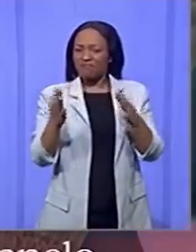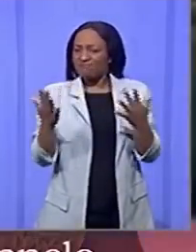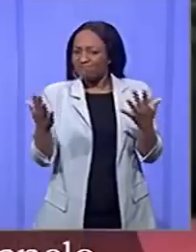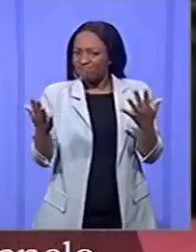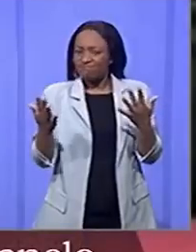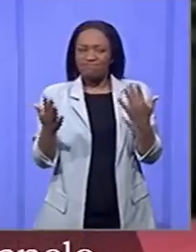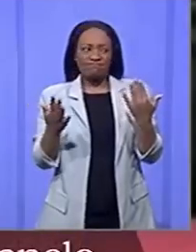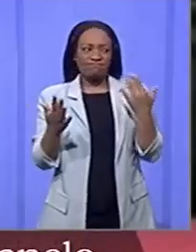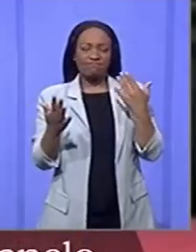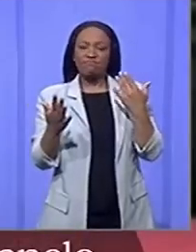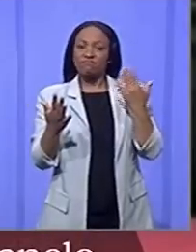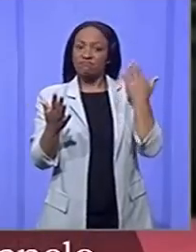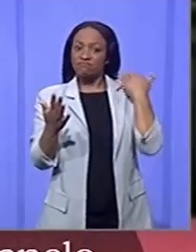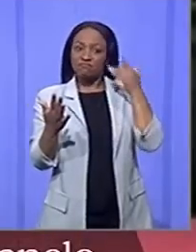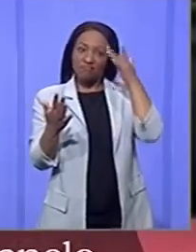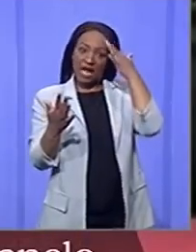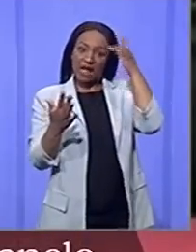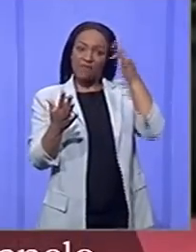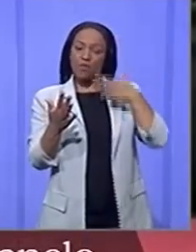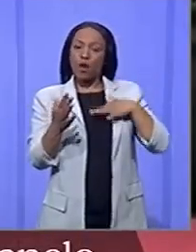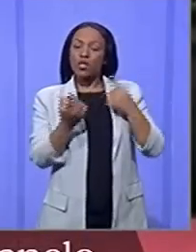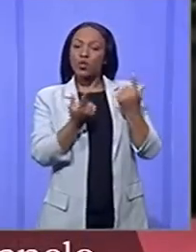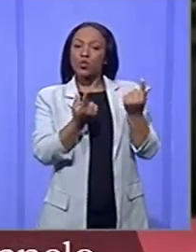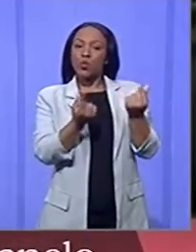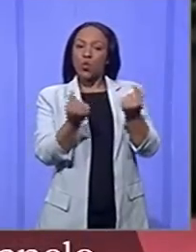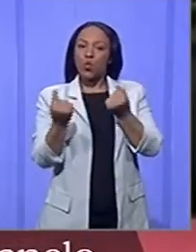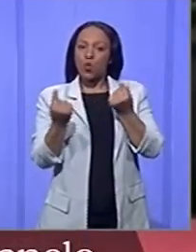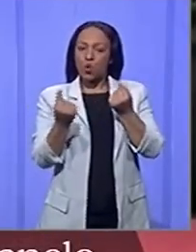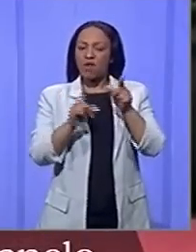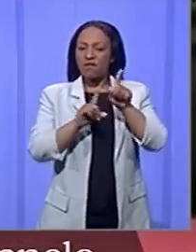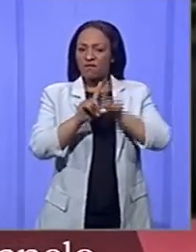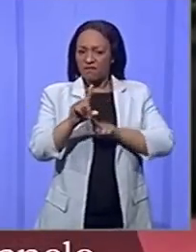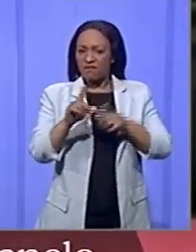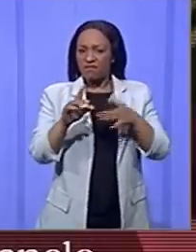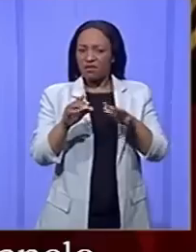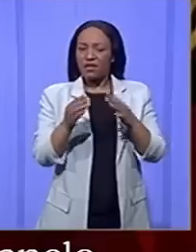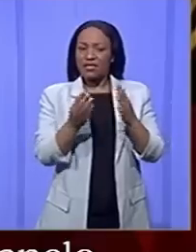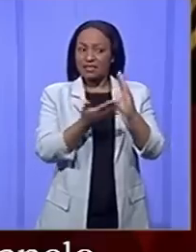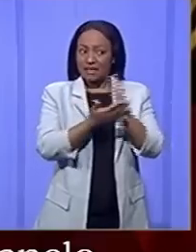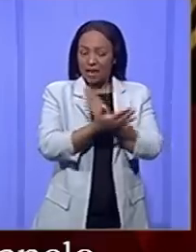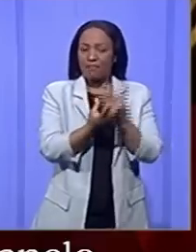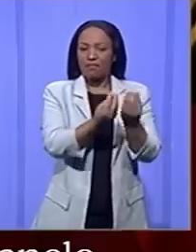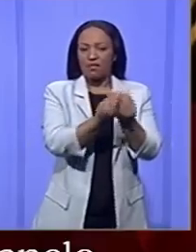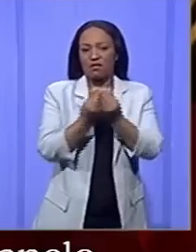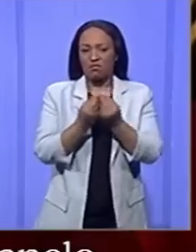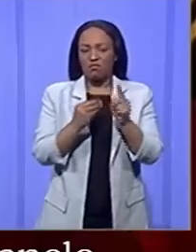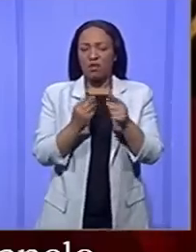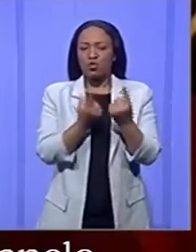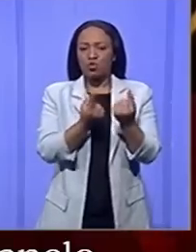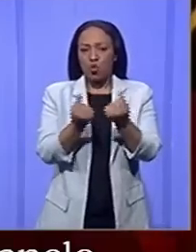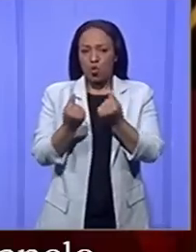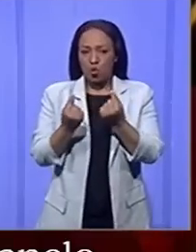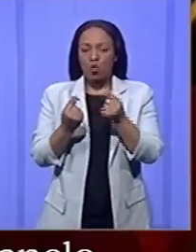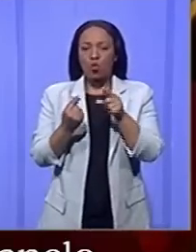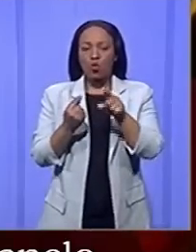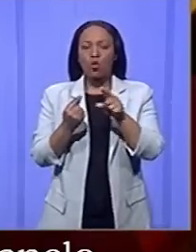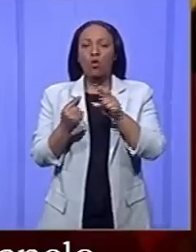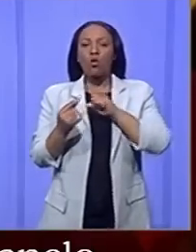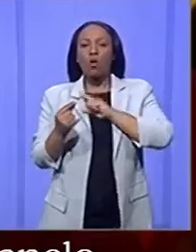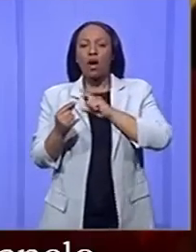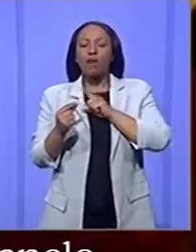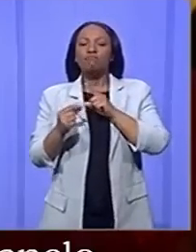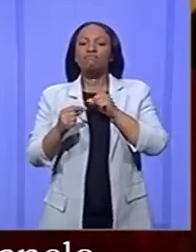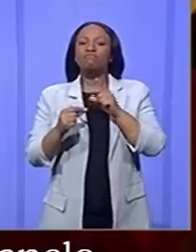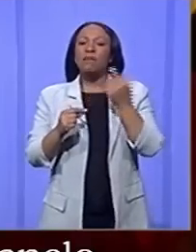phethahatsa se mmuso o batlang ho se kenya tshebetsong ke tse ding tsa dintho tse tshwantseng di etsahale ntlha ena ya consequence